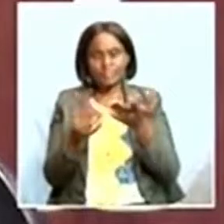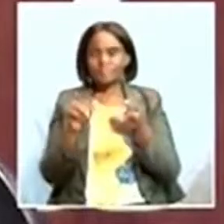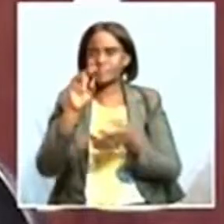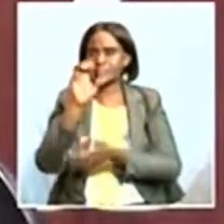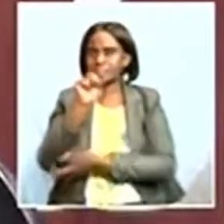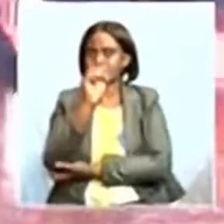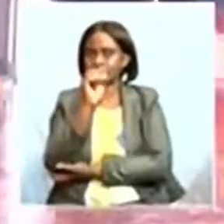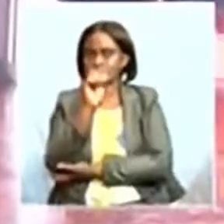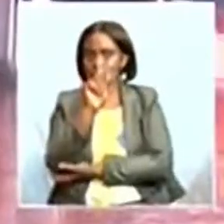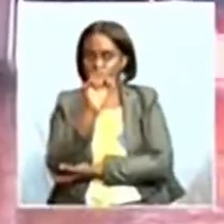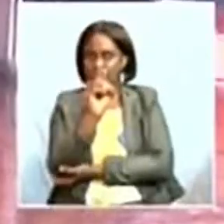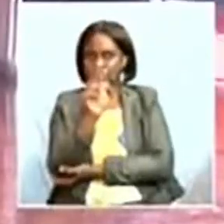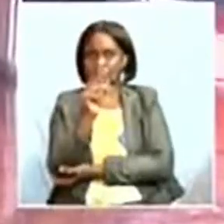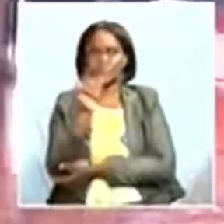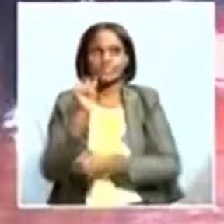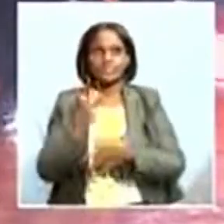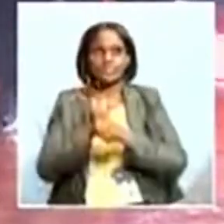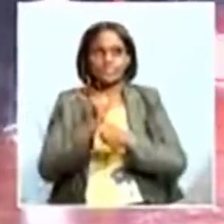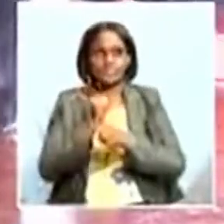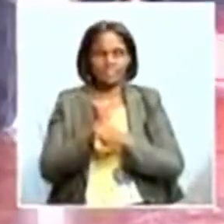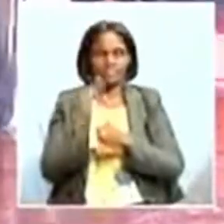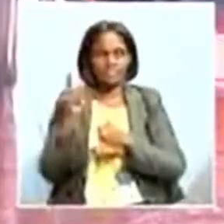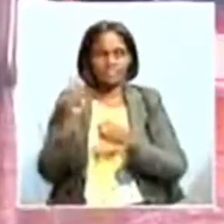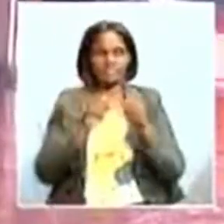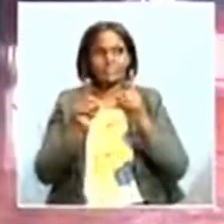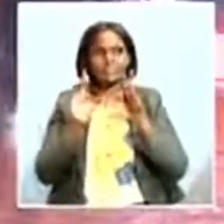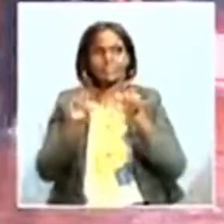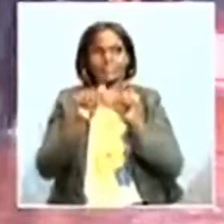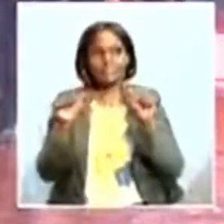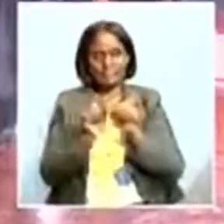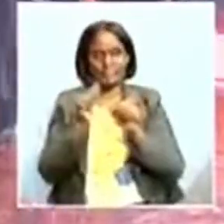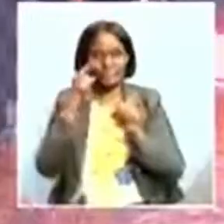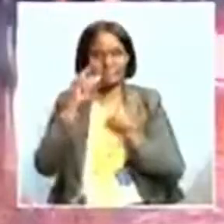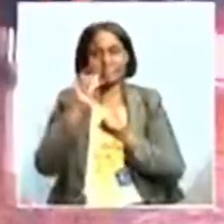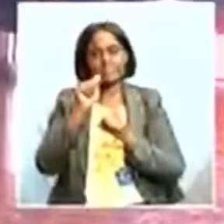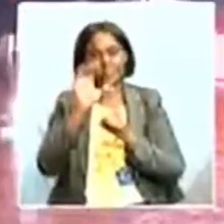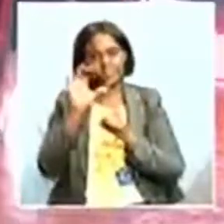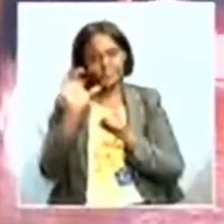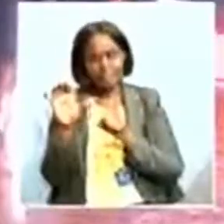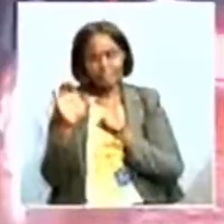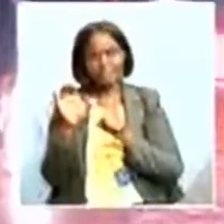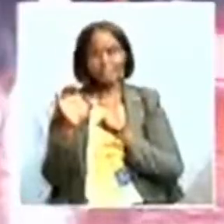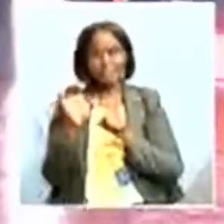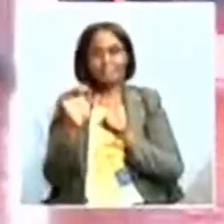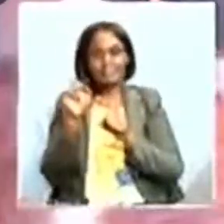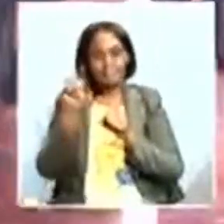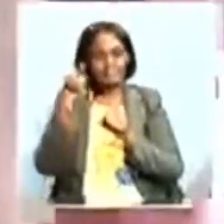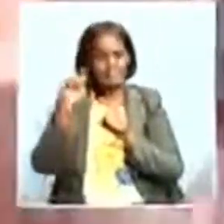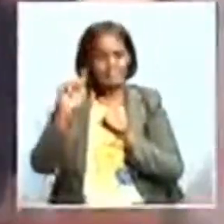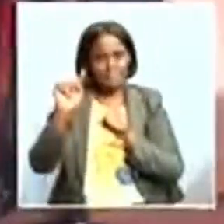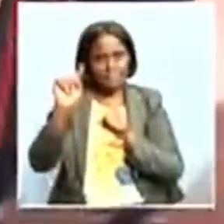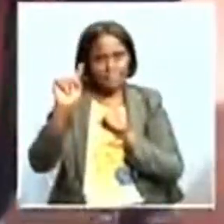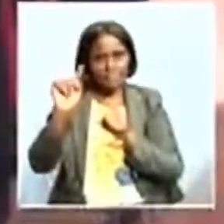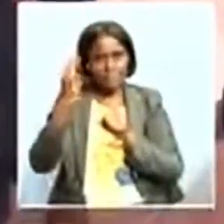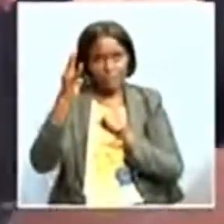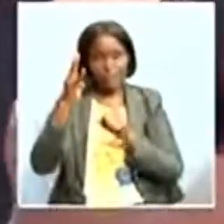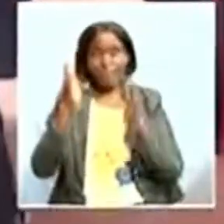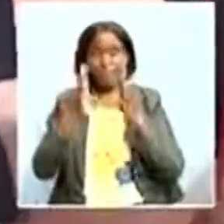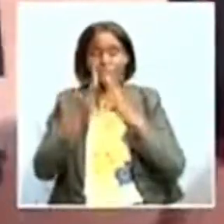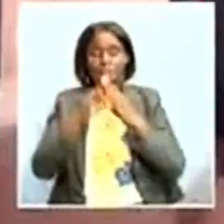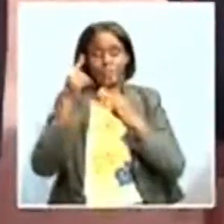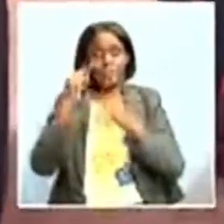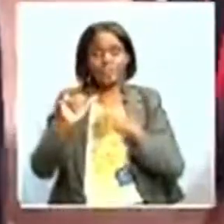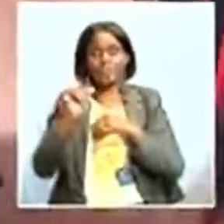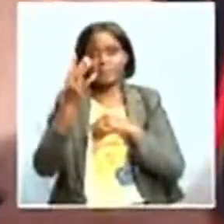Soko Chavu to serve as the Director General of the Anti-Corruption Commission (ACC) for the 4th session of the 13th